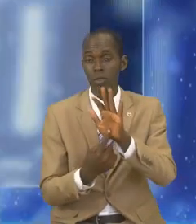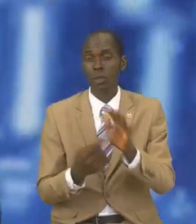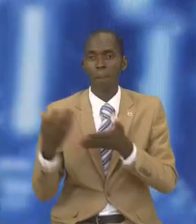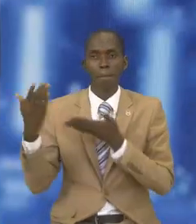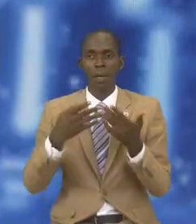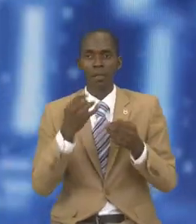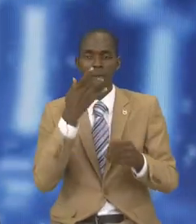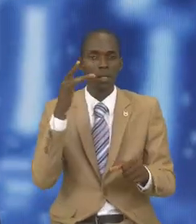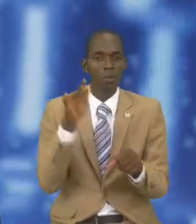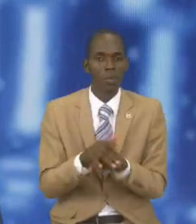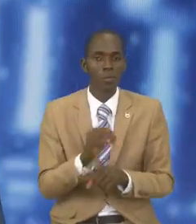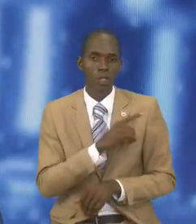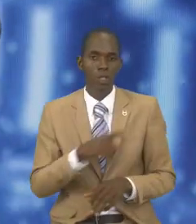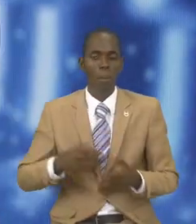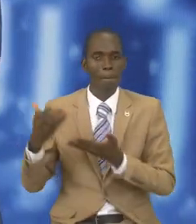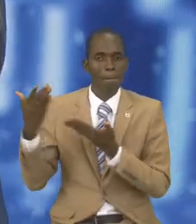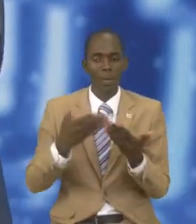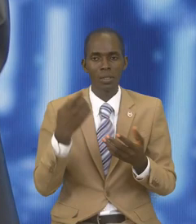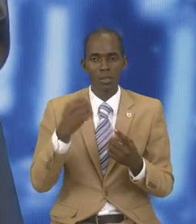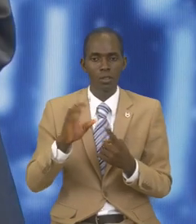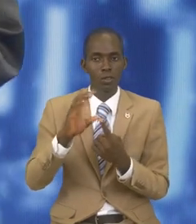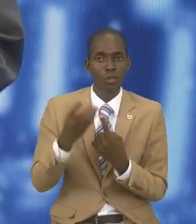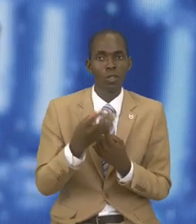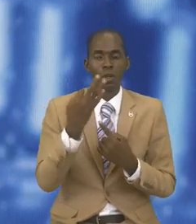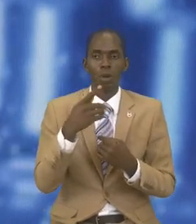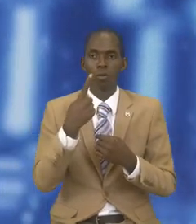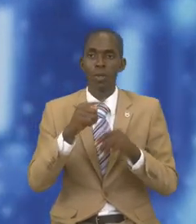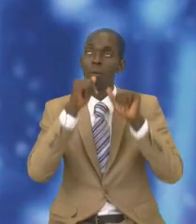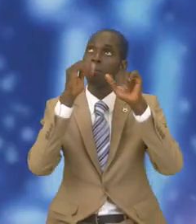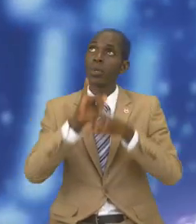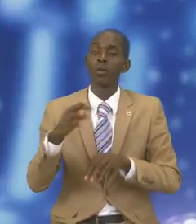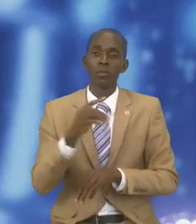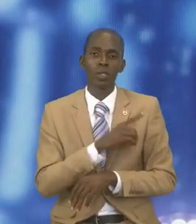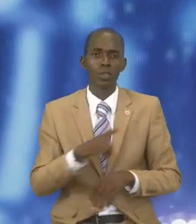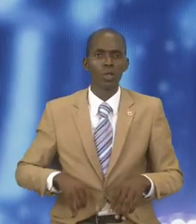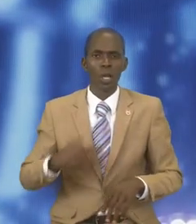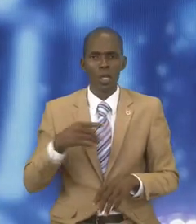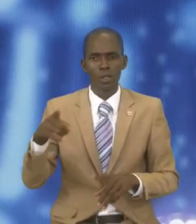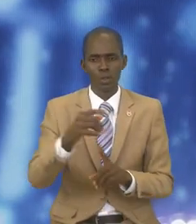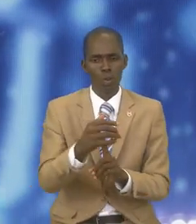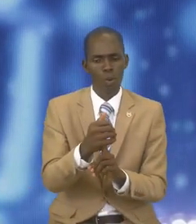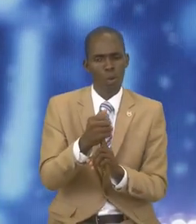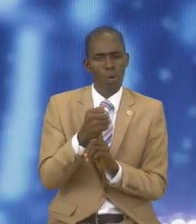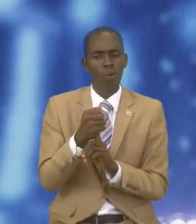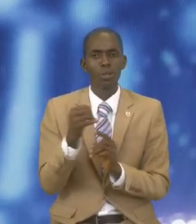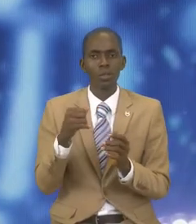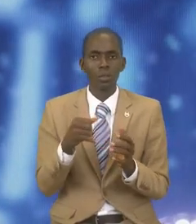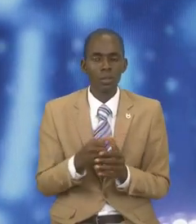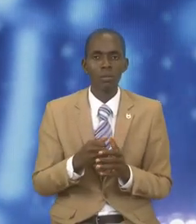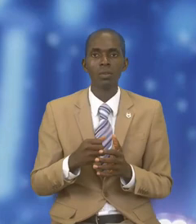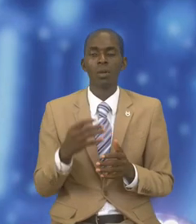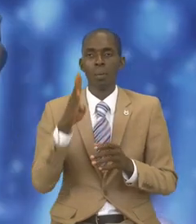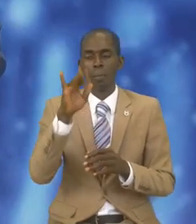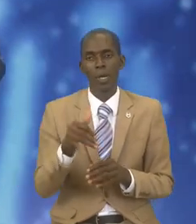and the Lord brings the condition of the blessing of the Lord, and you hold on to that personally by